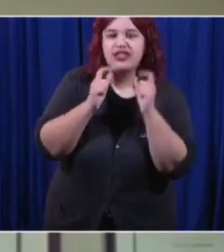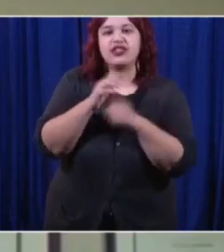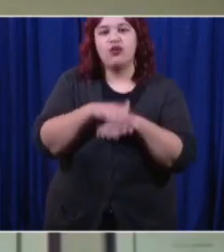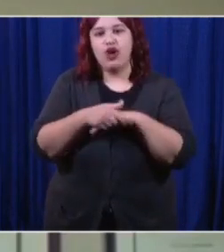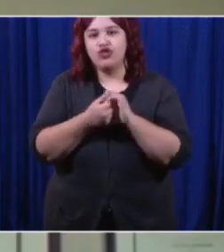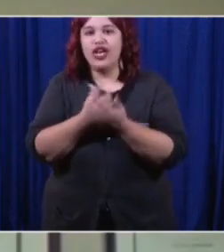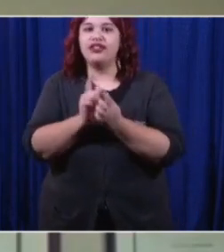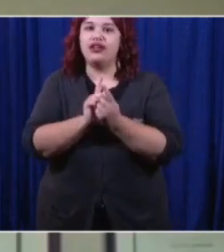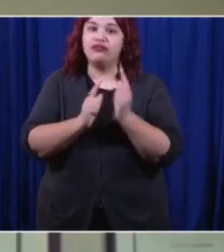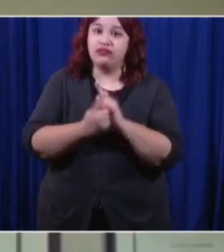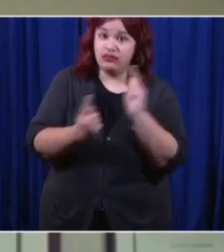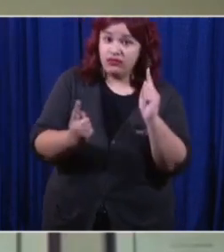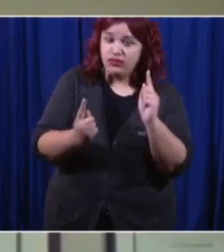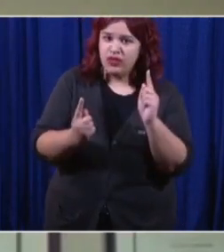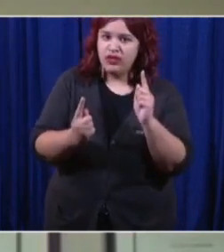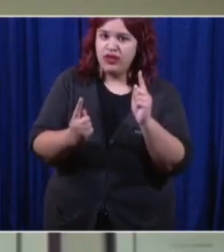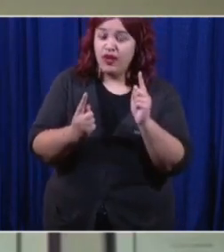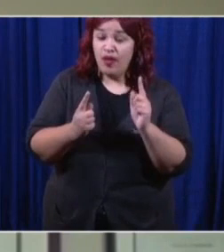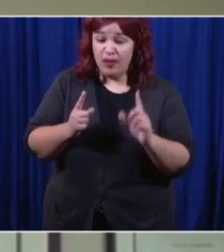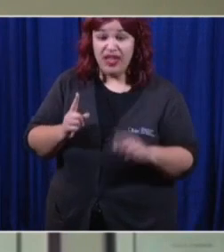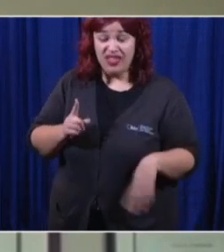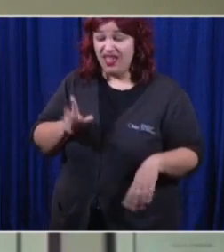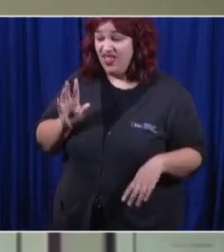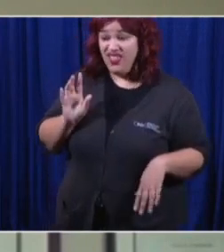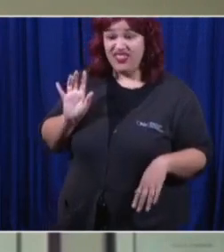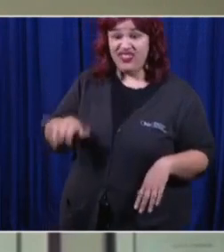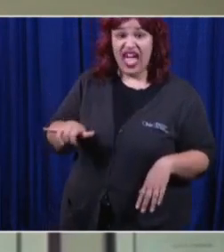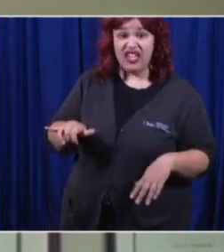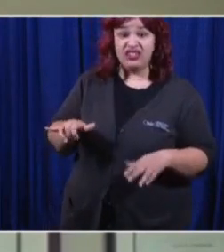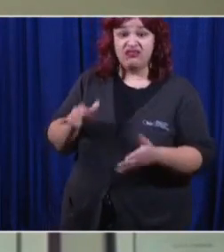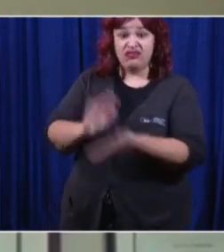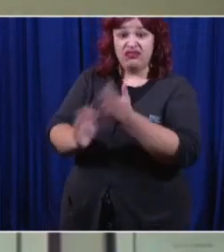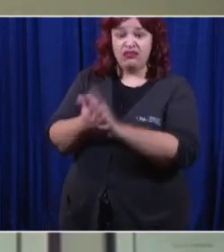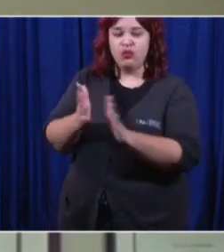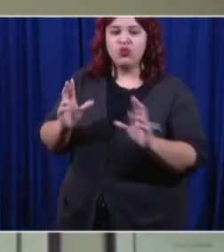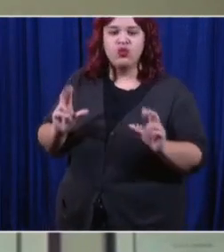seeing and what we're observing.